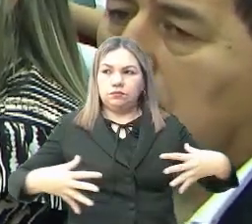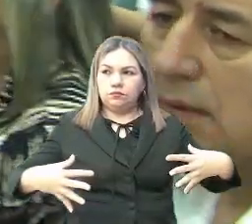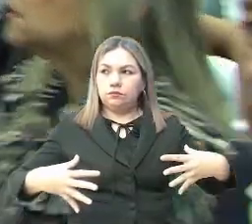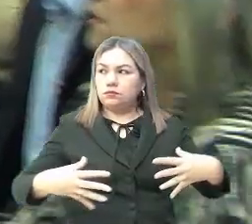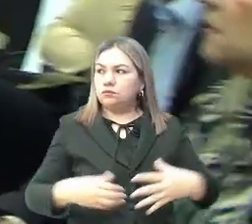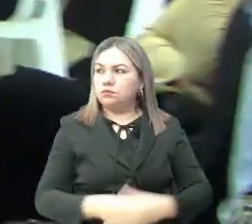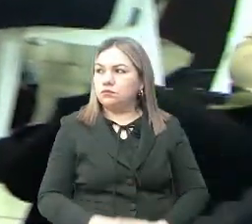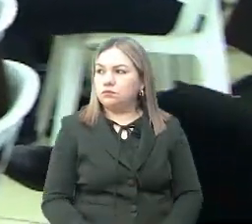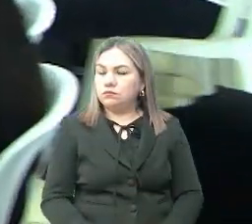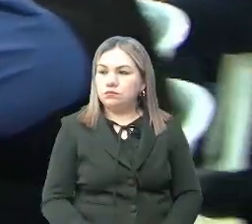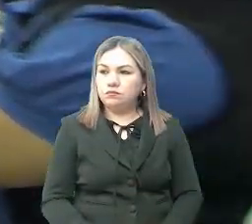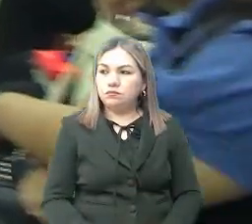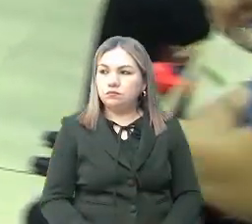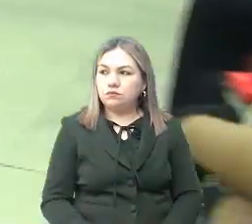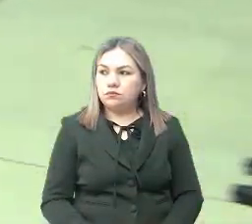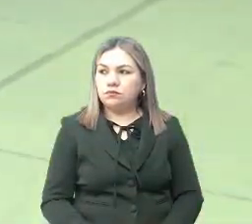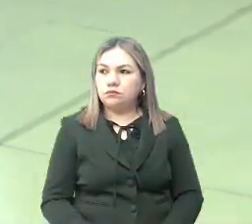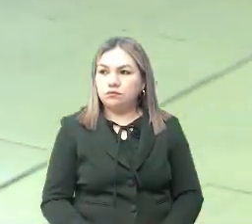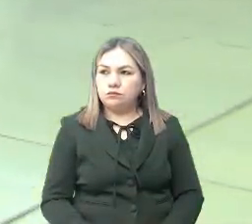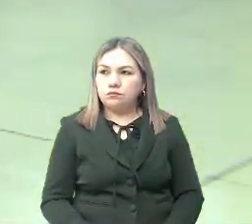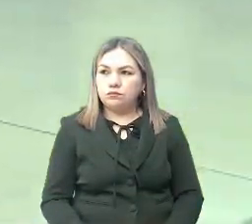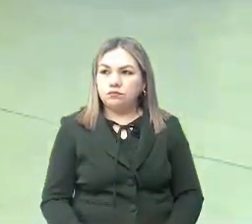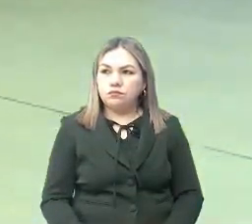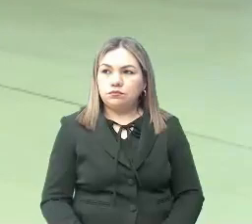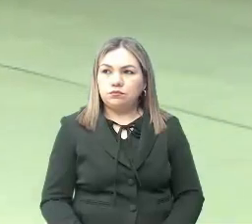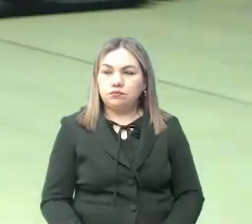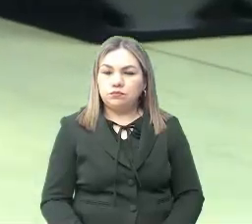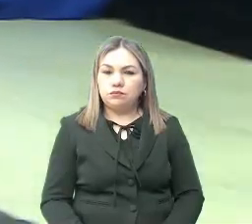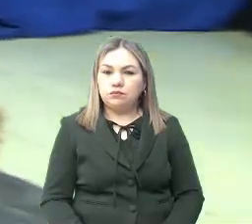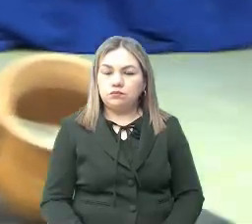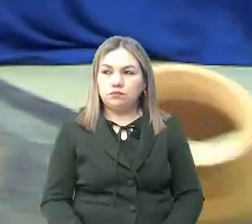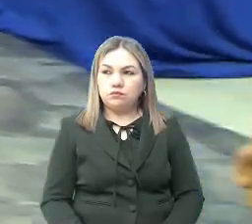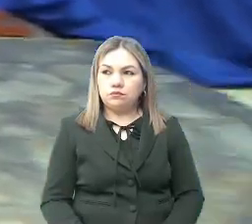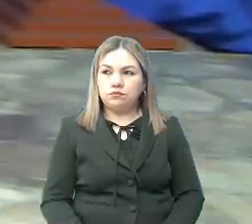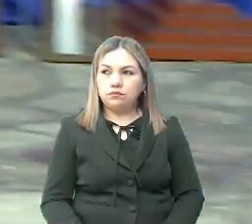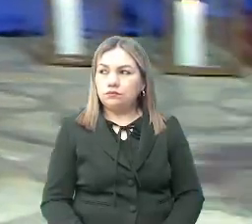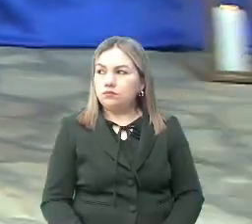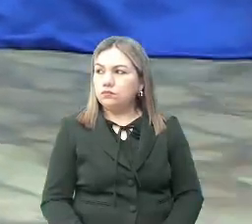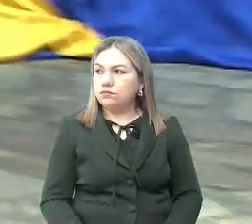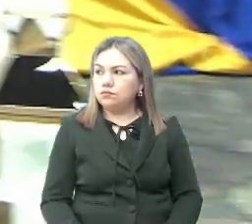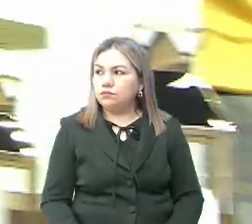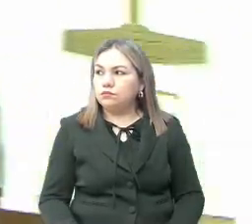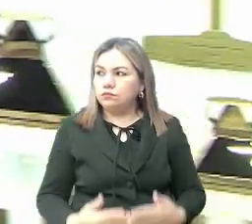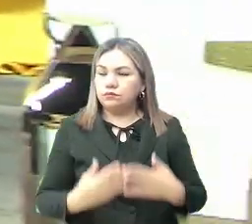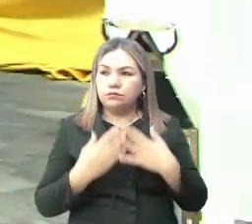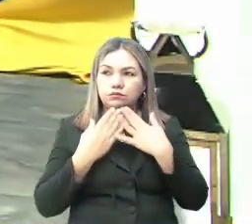Raise your hands. Okay. Did you